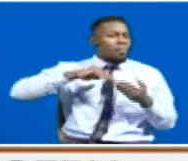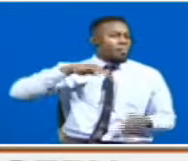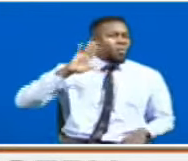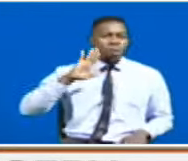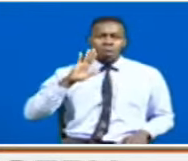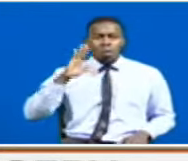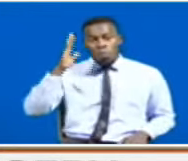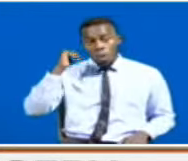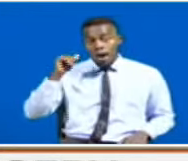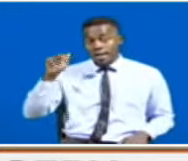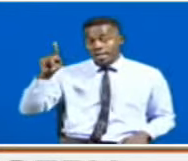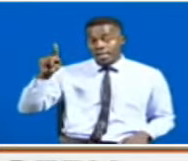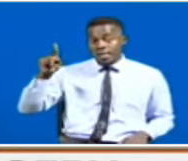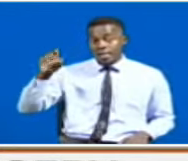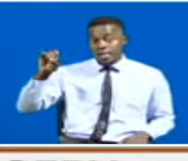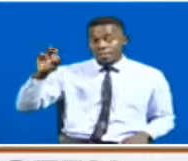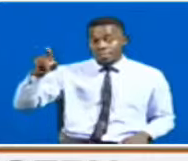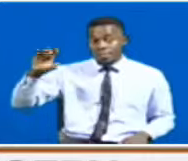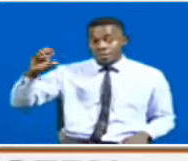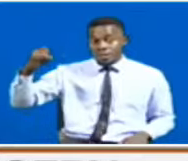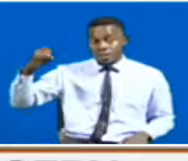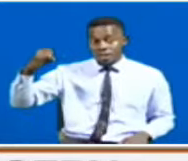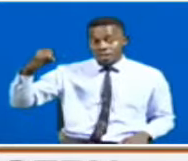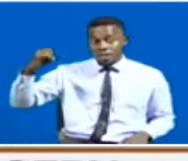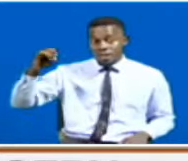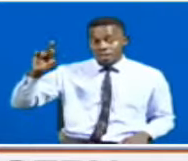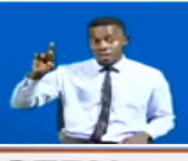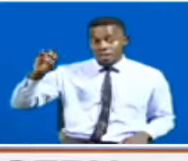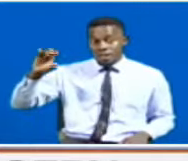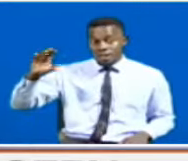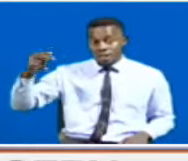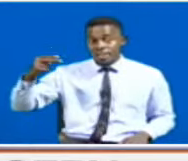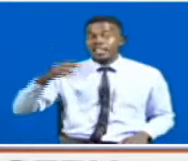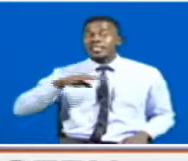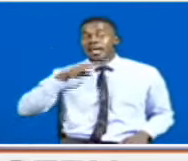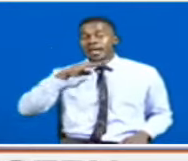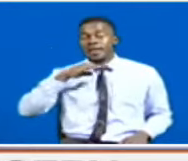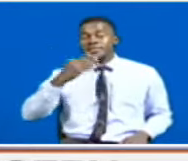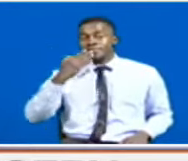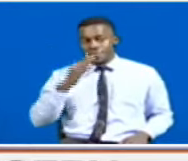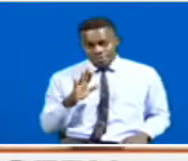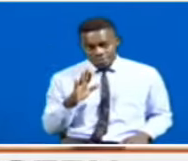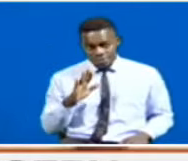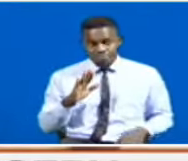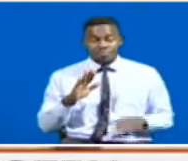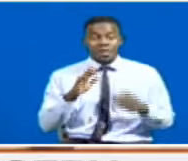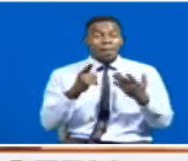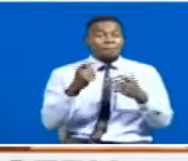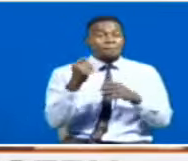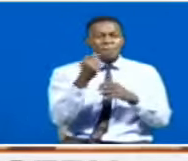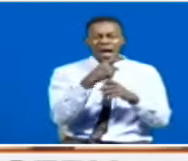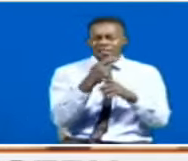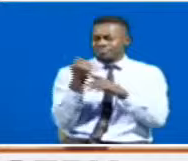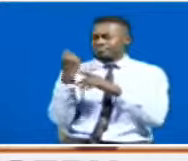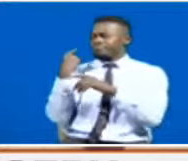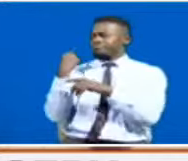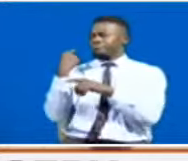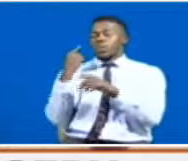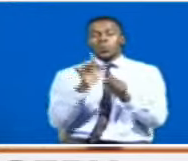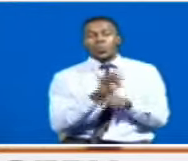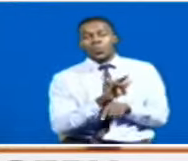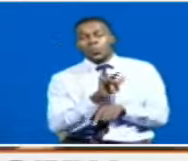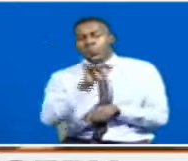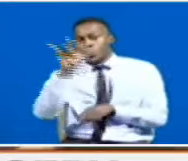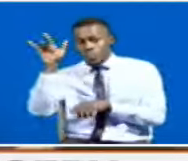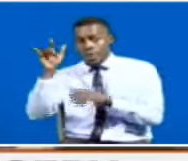Humphrey Kipchirchir, whose life was cut short months after traveling overseas. Japheth Yego, Humphrey's uncle,